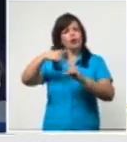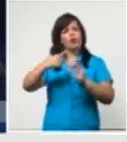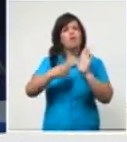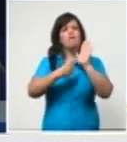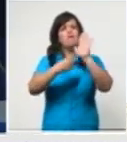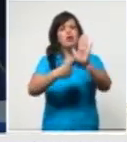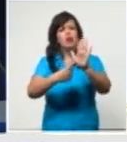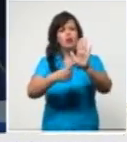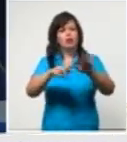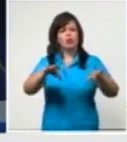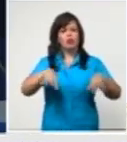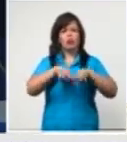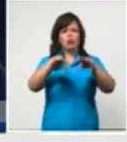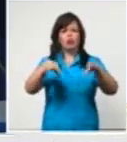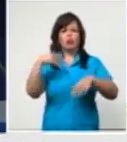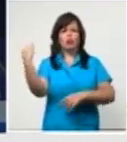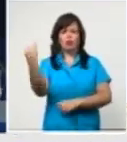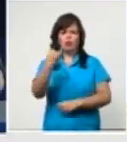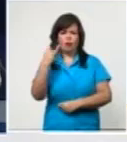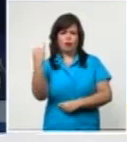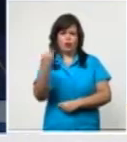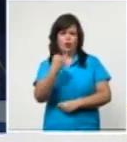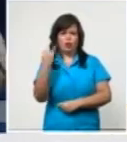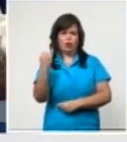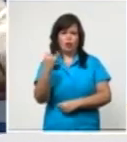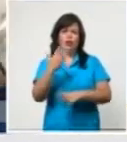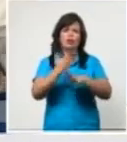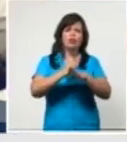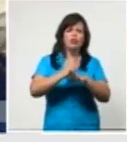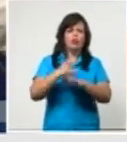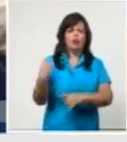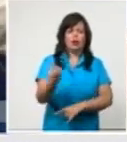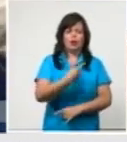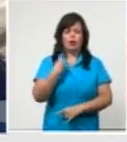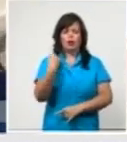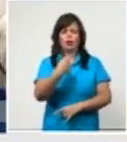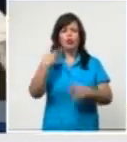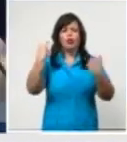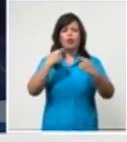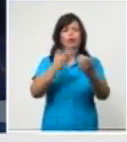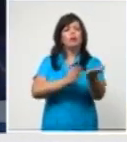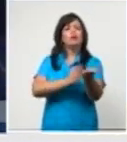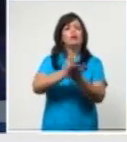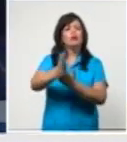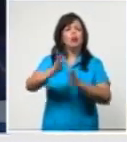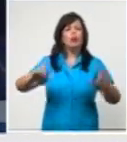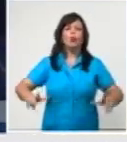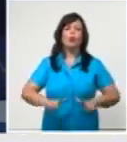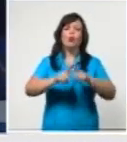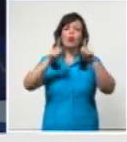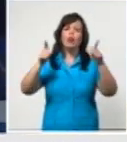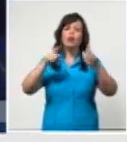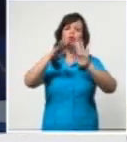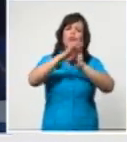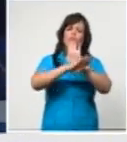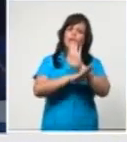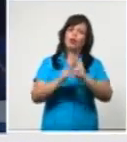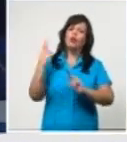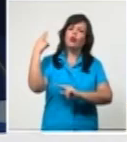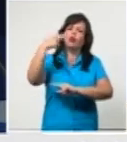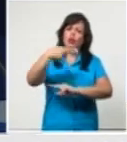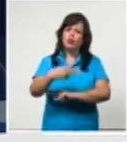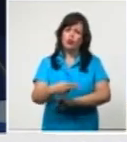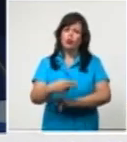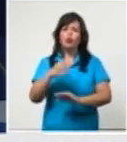day. What prevails is the orange color, which is the color of the region of the